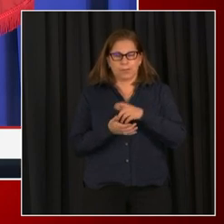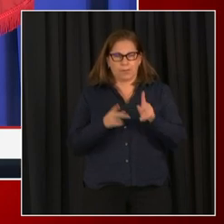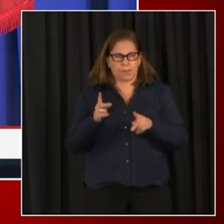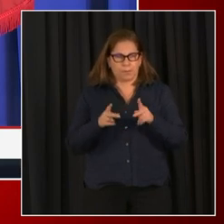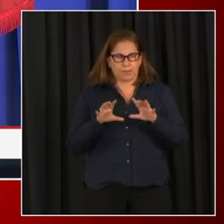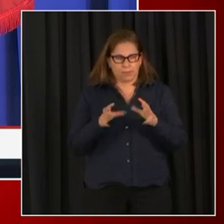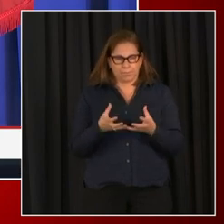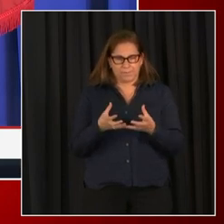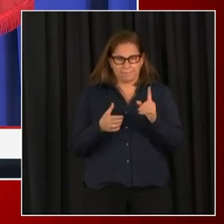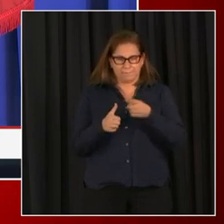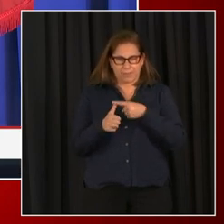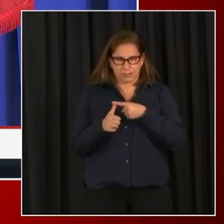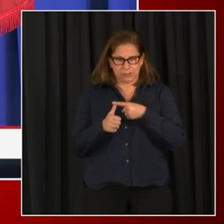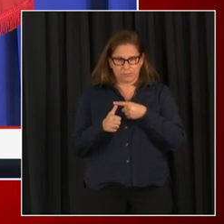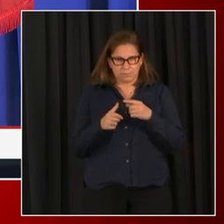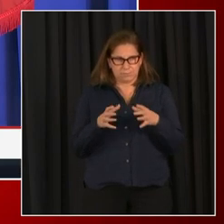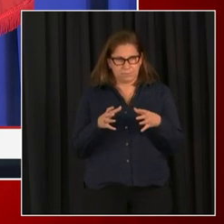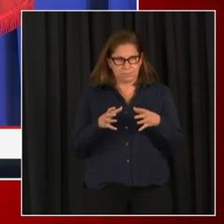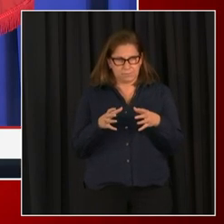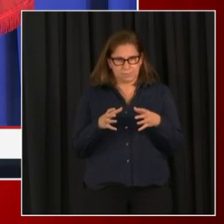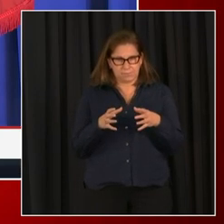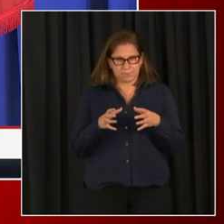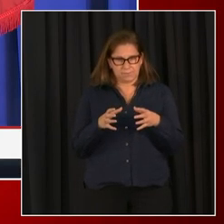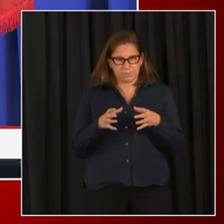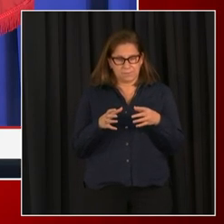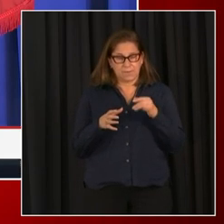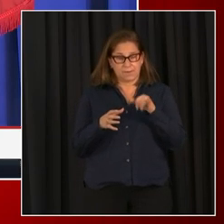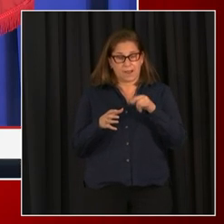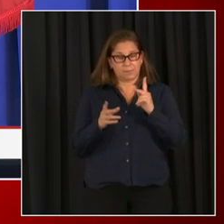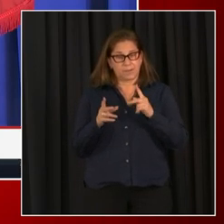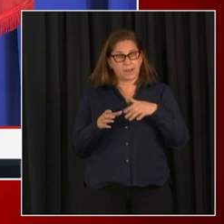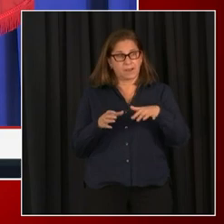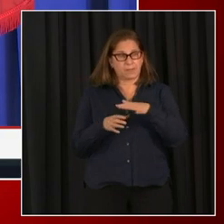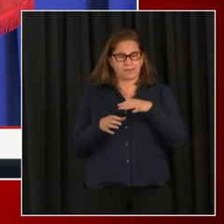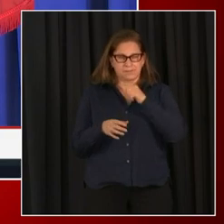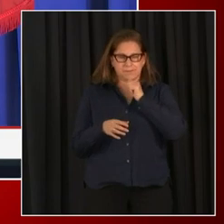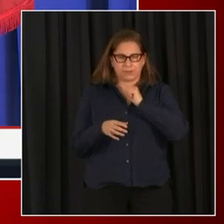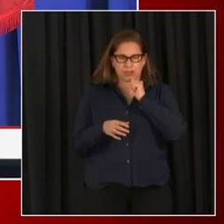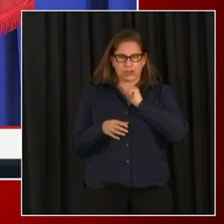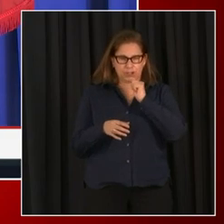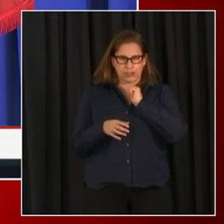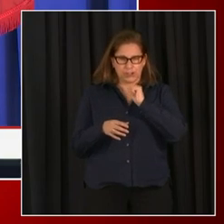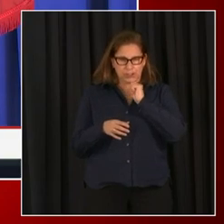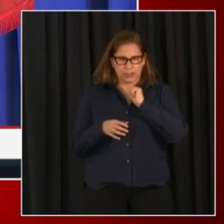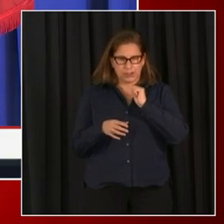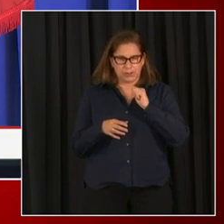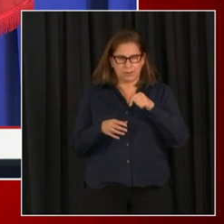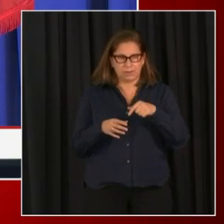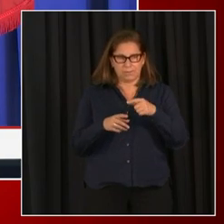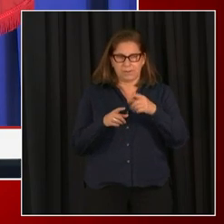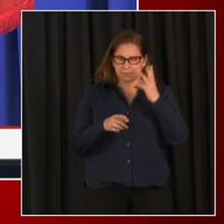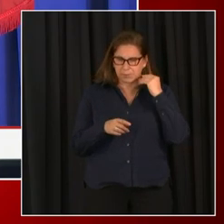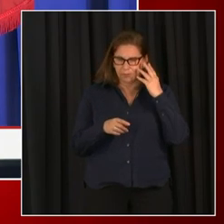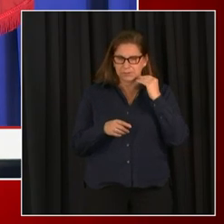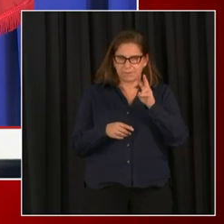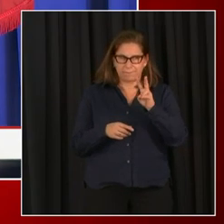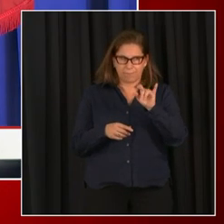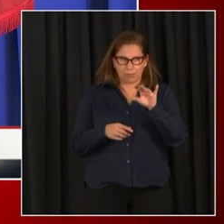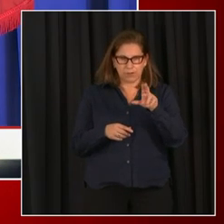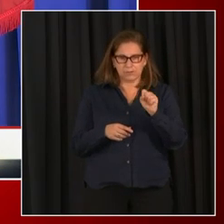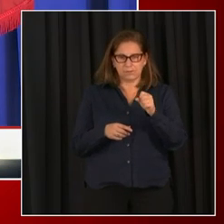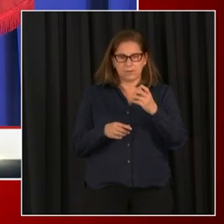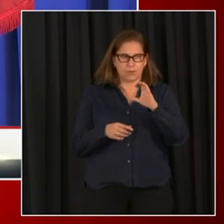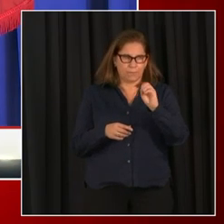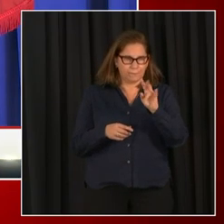are, who would suffer the most from the virus. So that's what we'll continue to do.